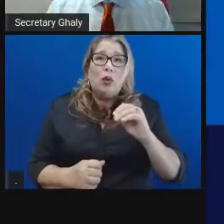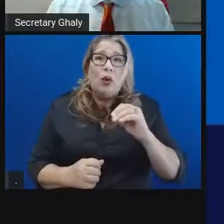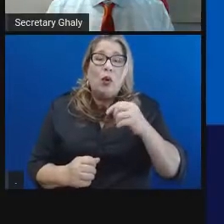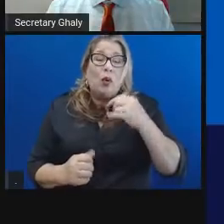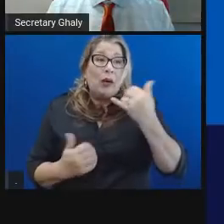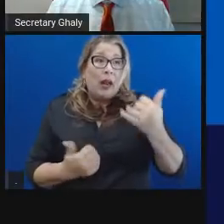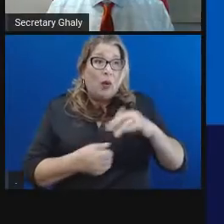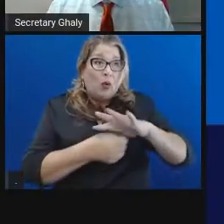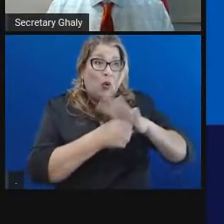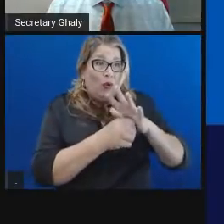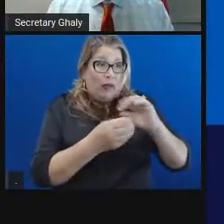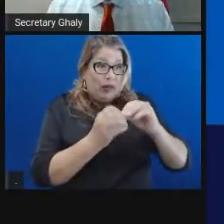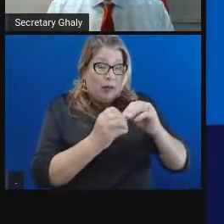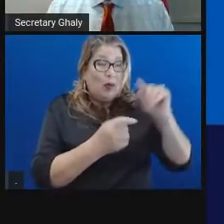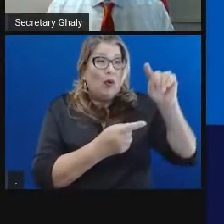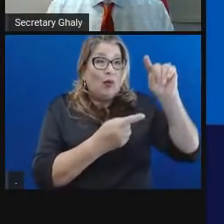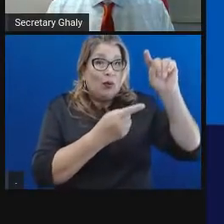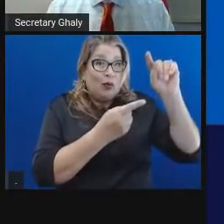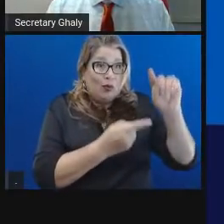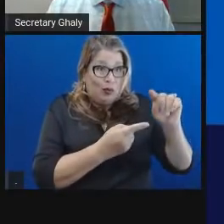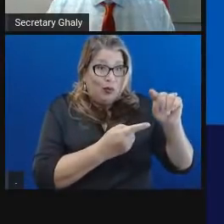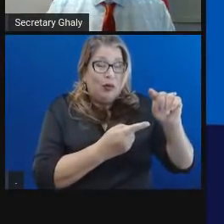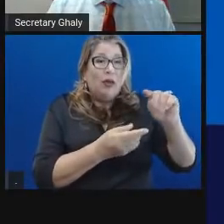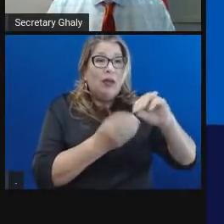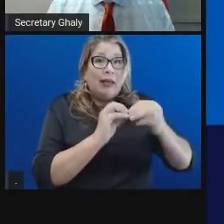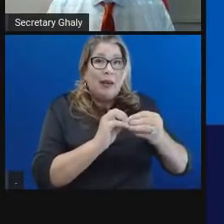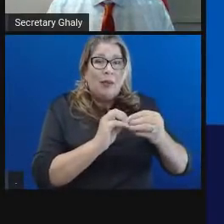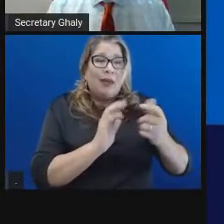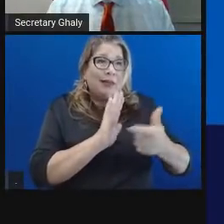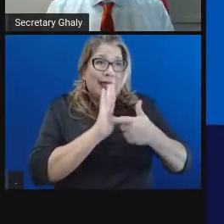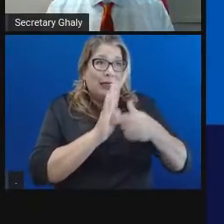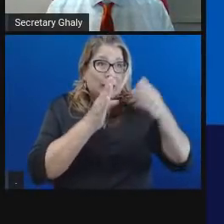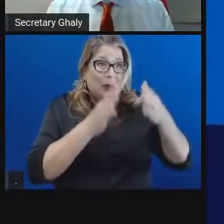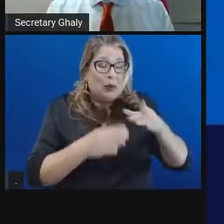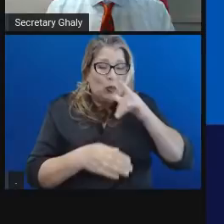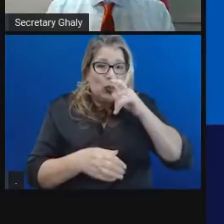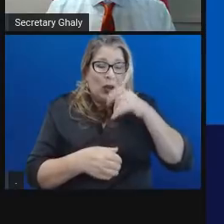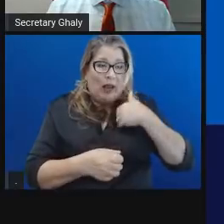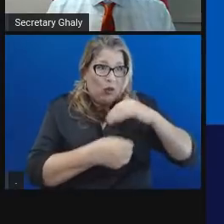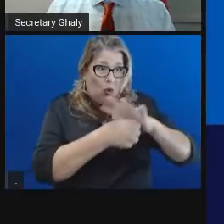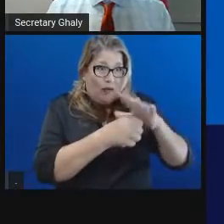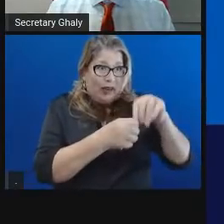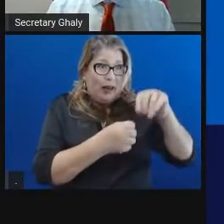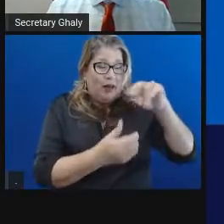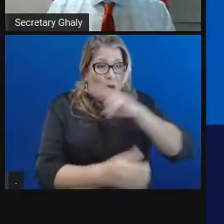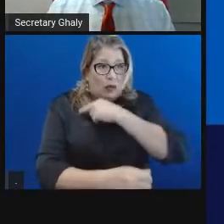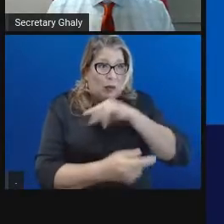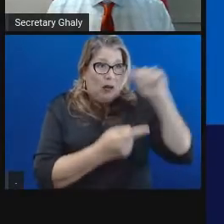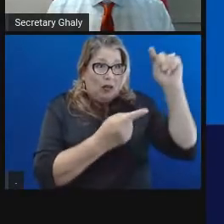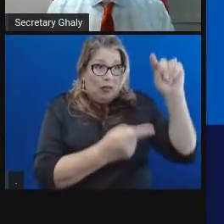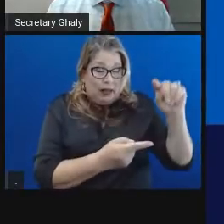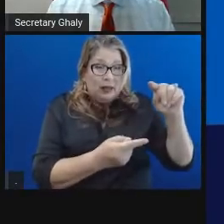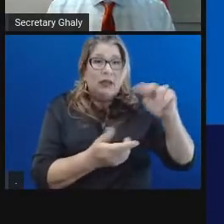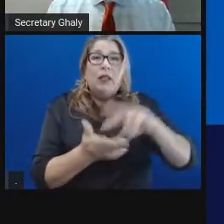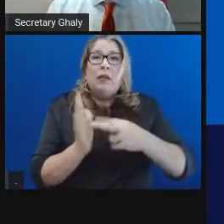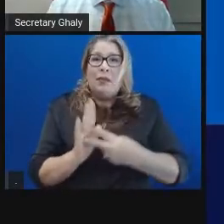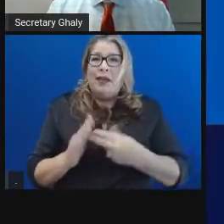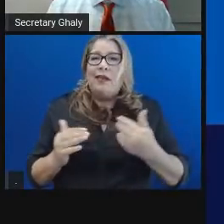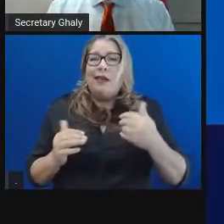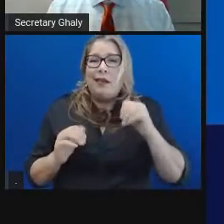part because of the reduction of cases, the demand for hospitalization, but also because some of the actions the